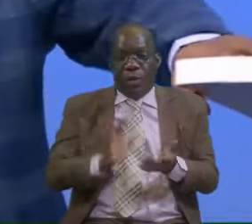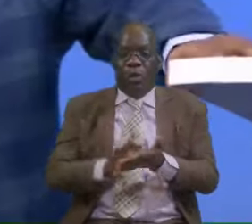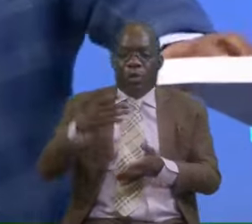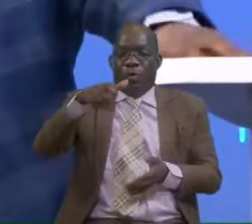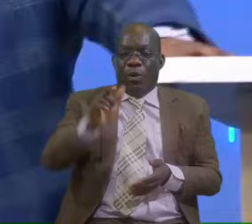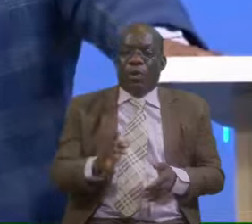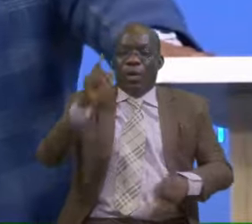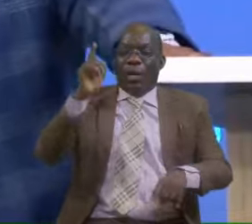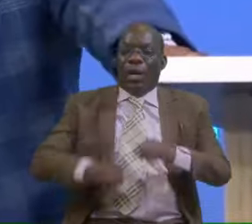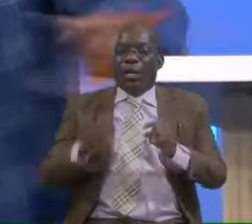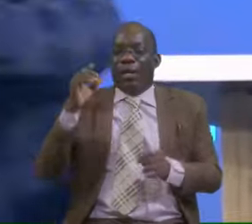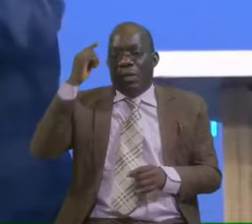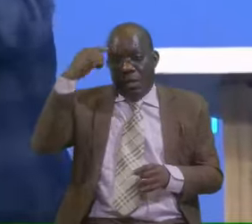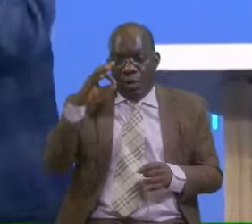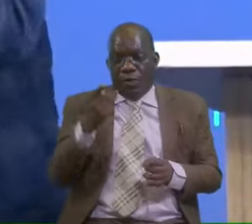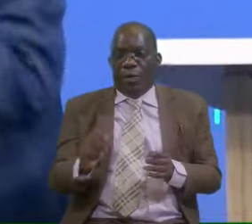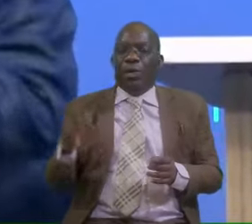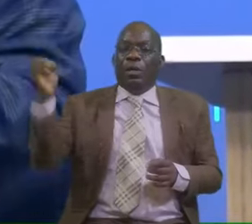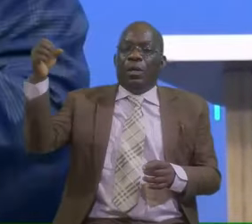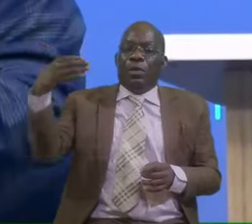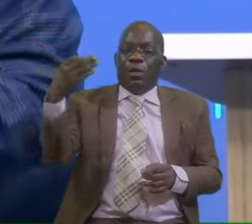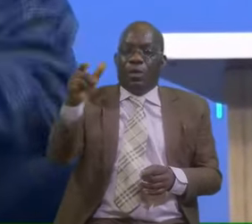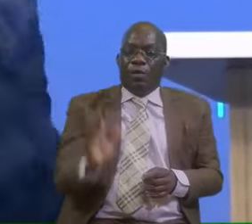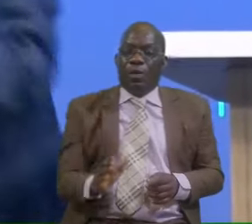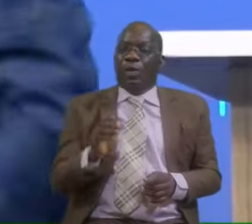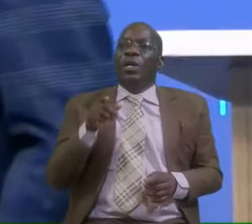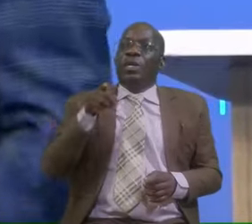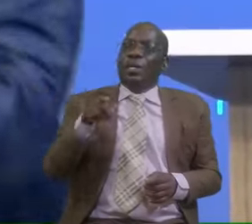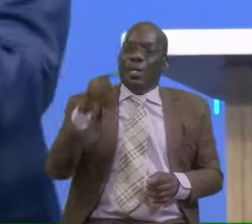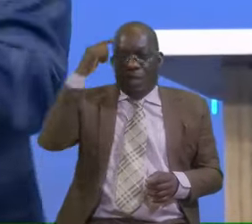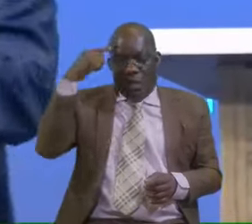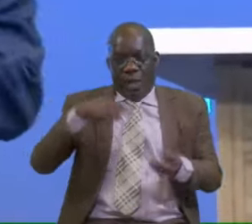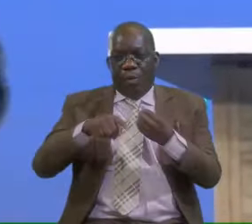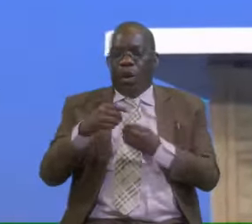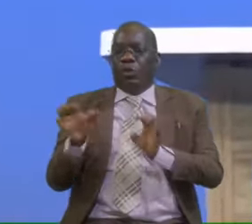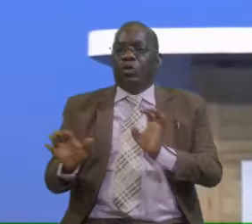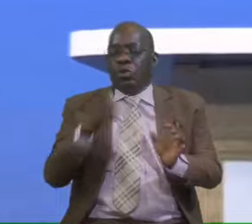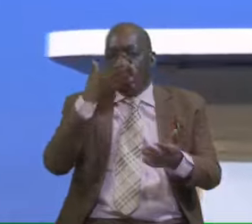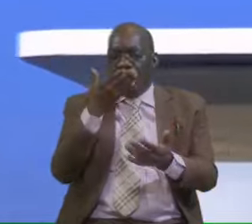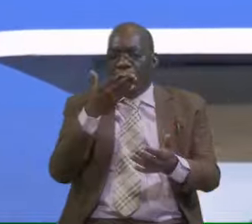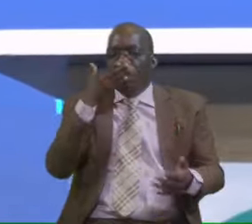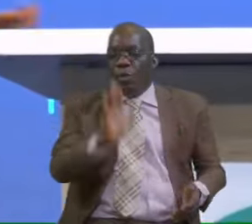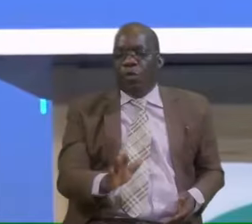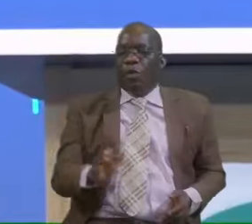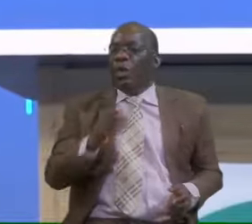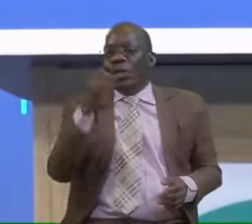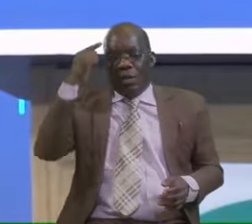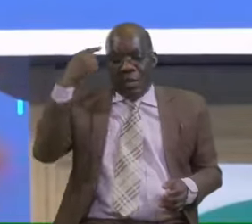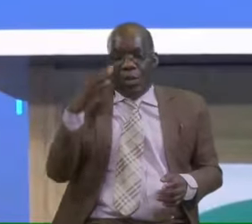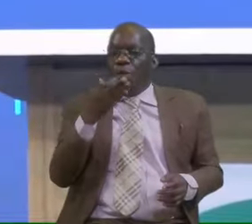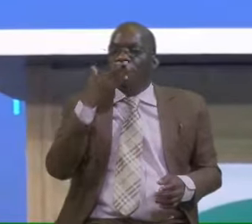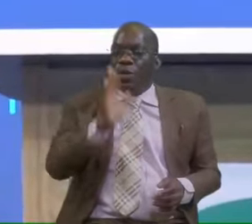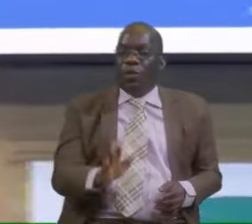of God. All it thinks about is doing evil and thinking evil. The life